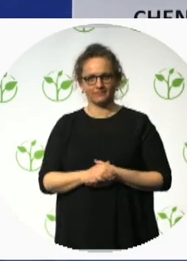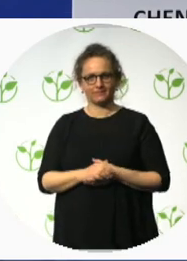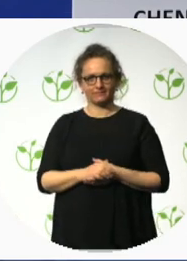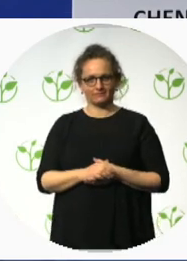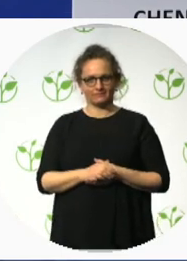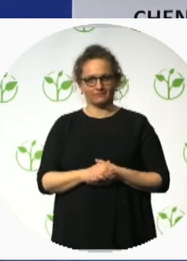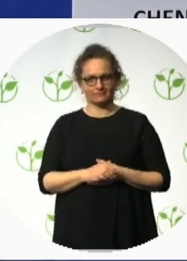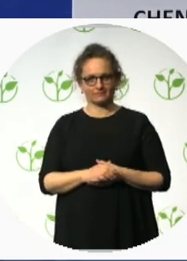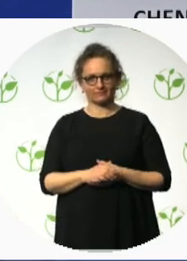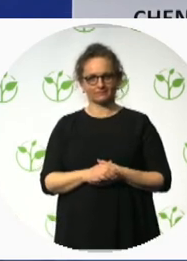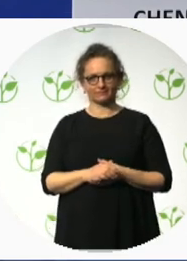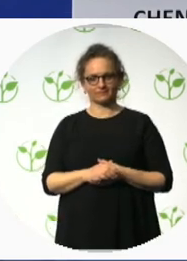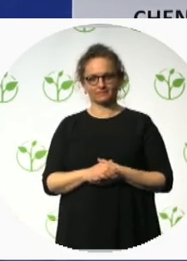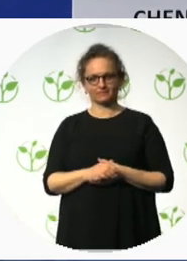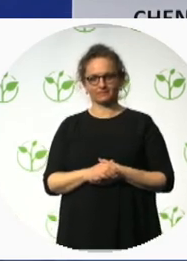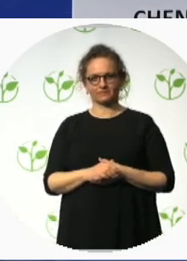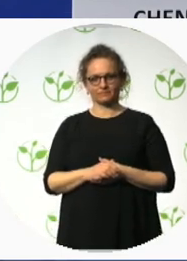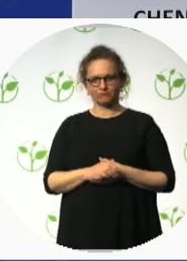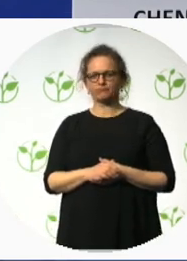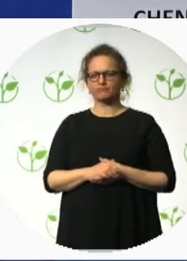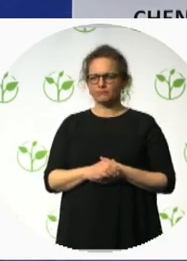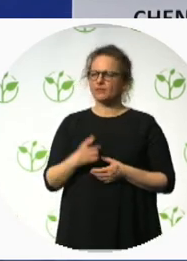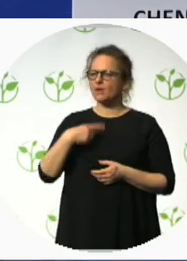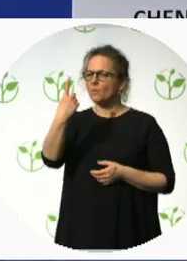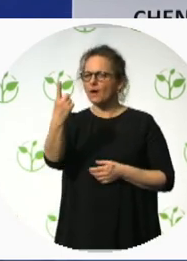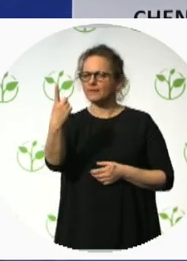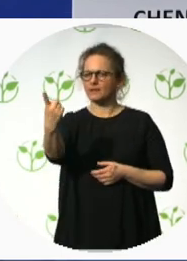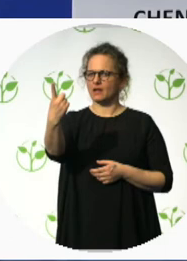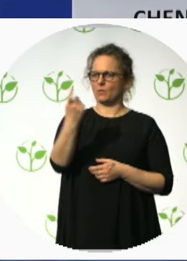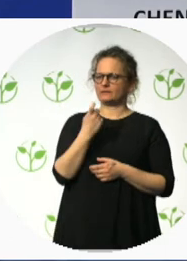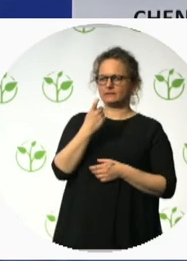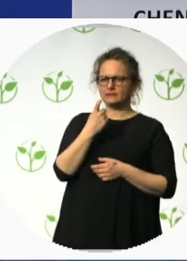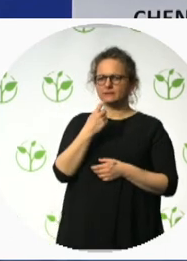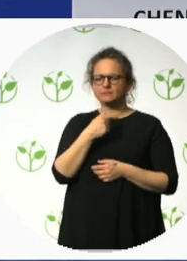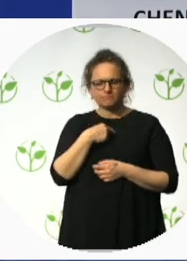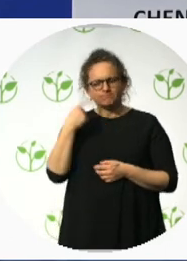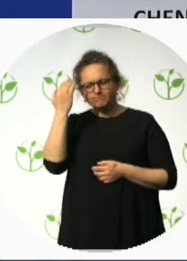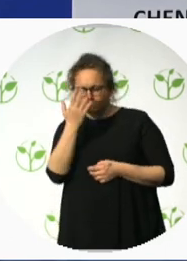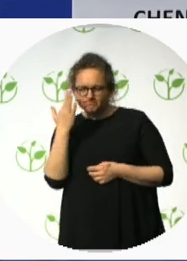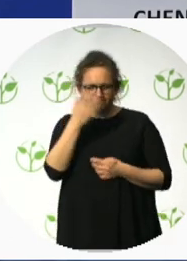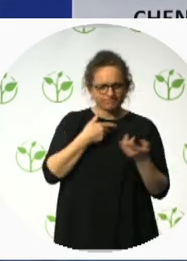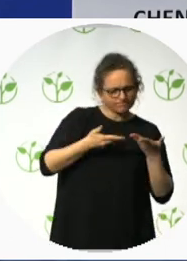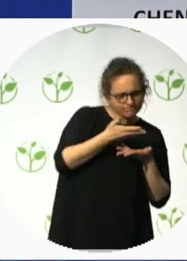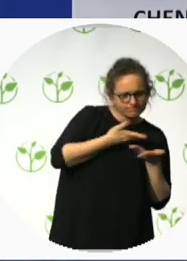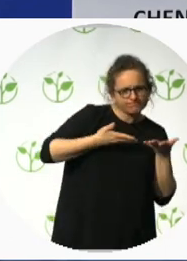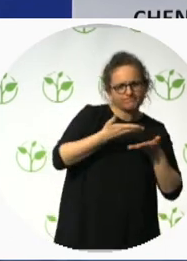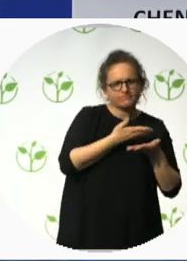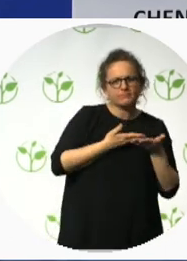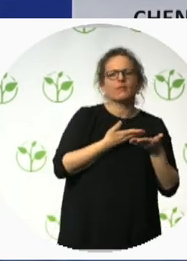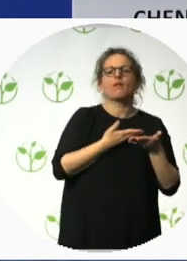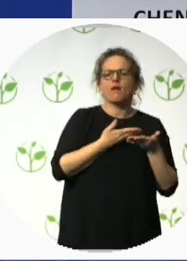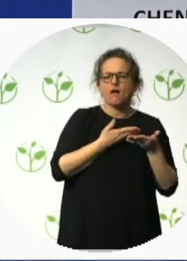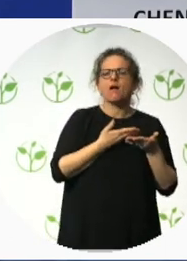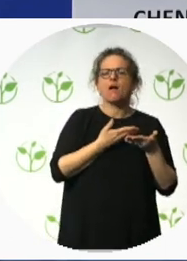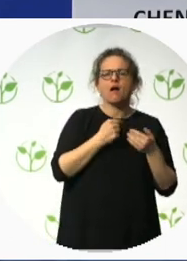we talk to different universities of different in the countries and see which universities are